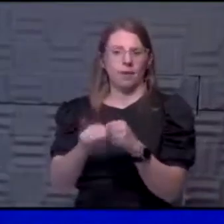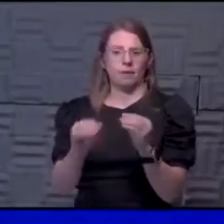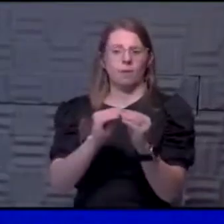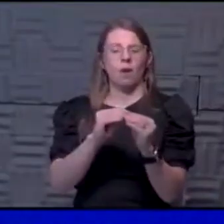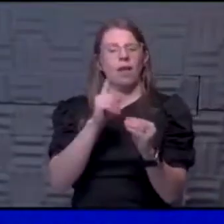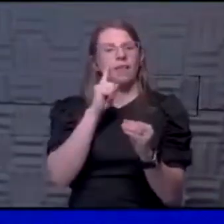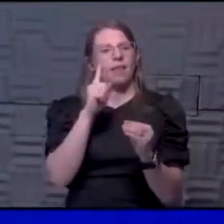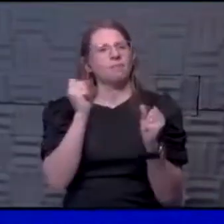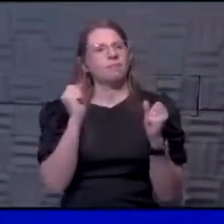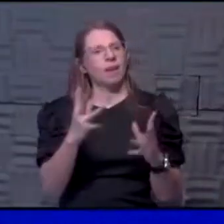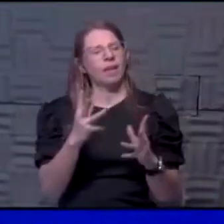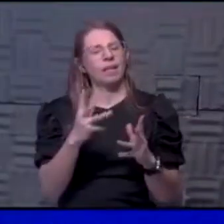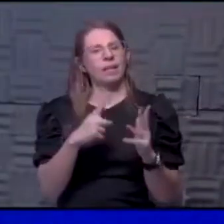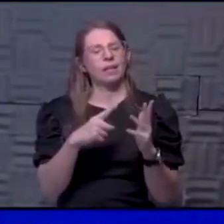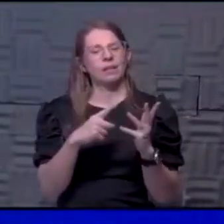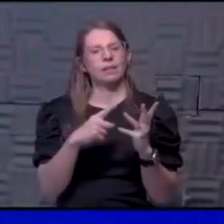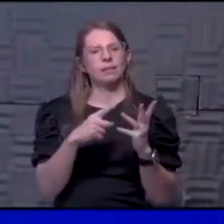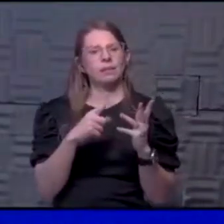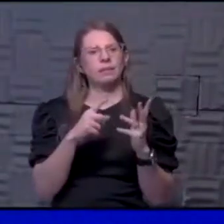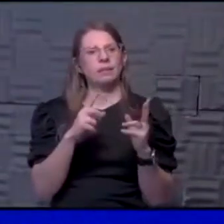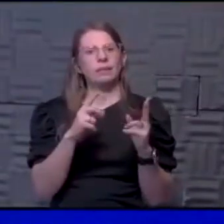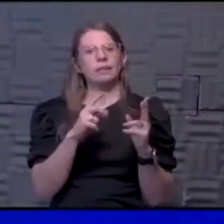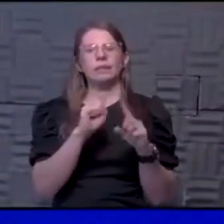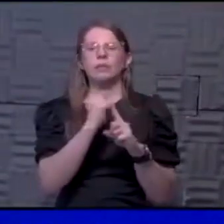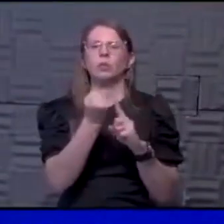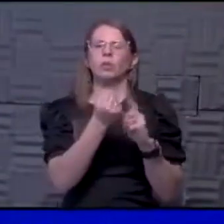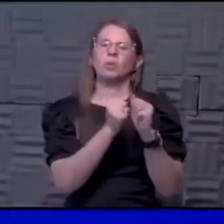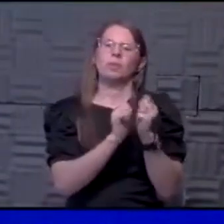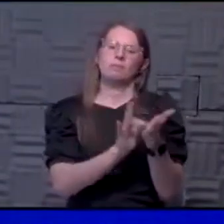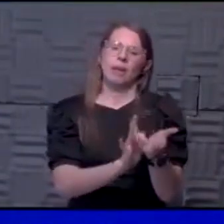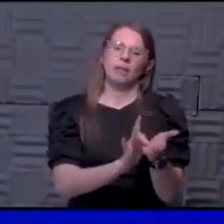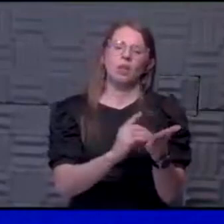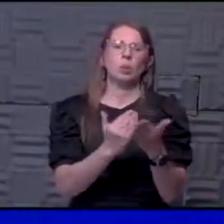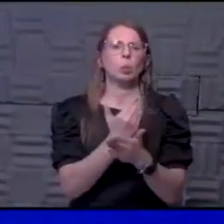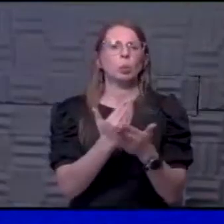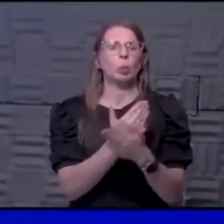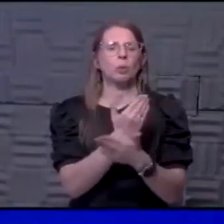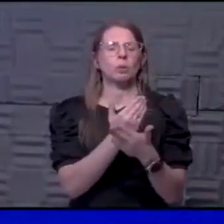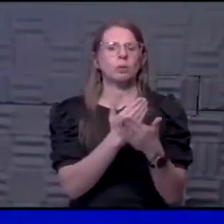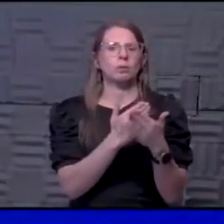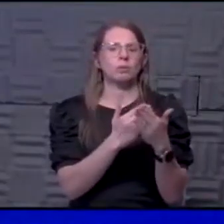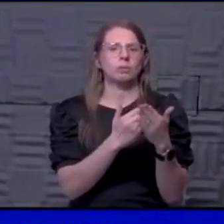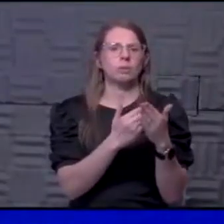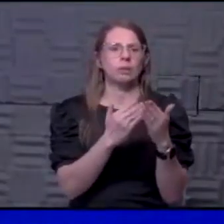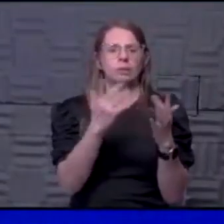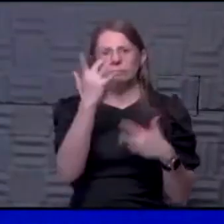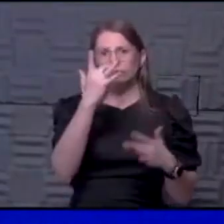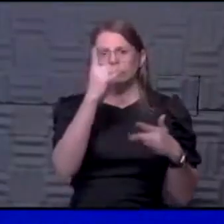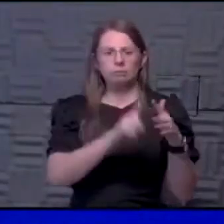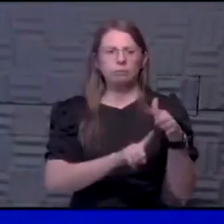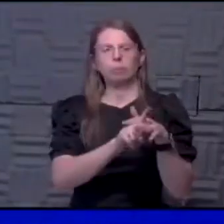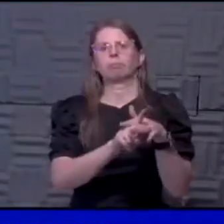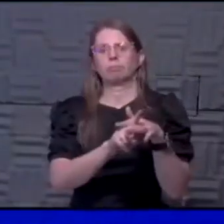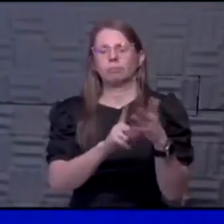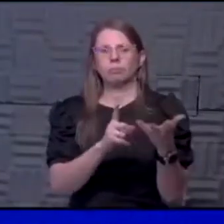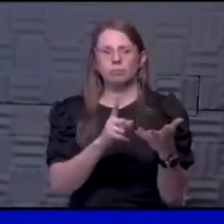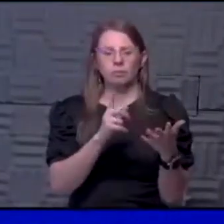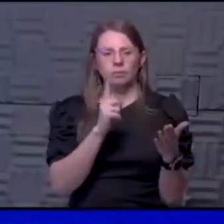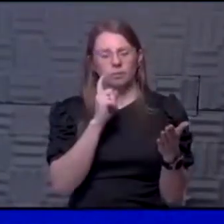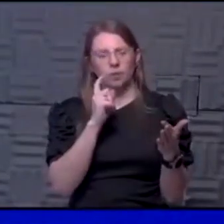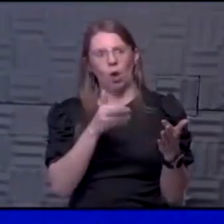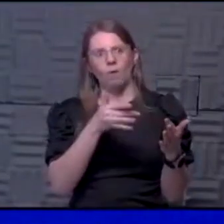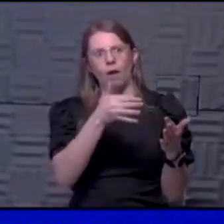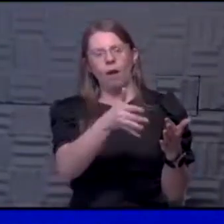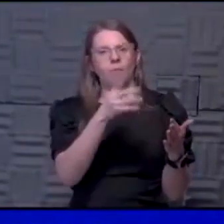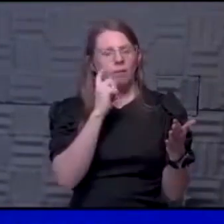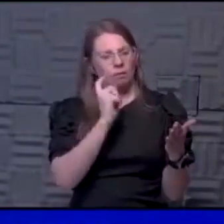medicine where, having been doing this for many years now, there are new conditions will come about, and over a period of time, it is recognized